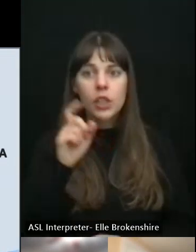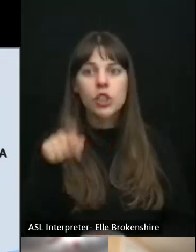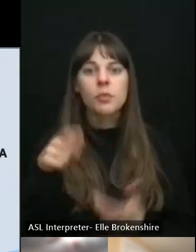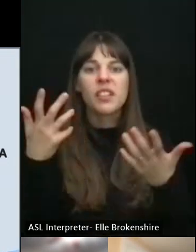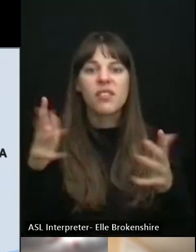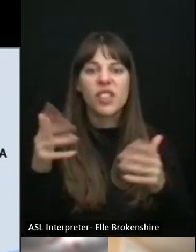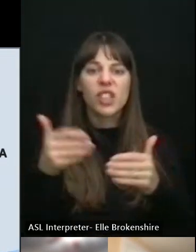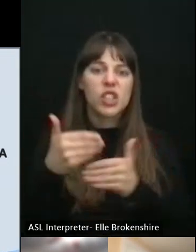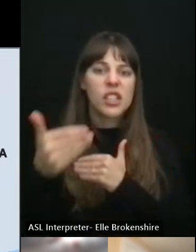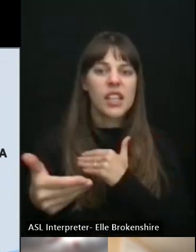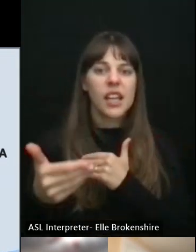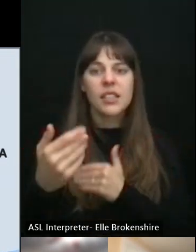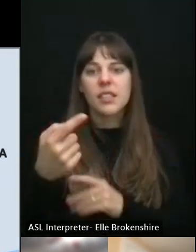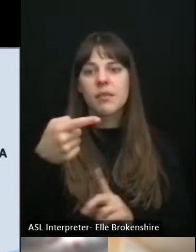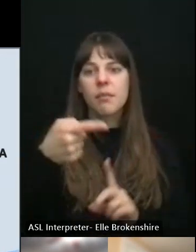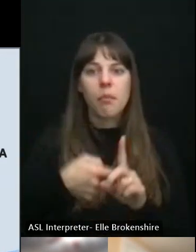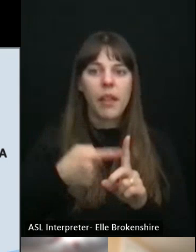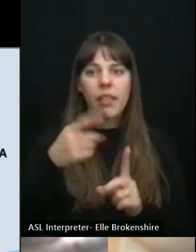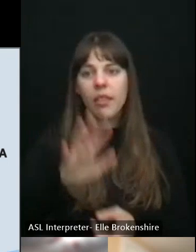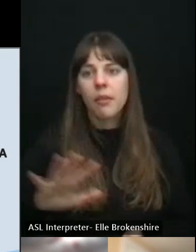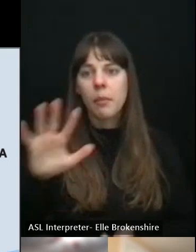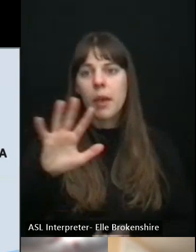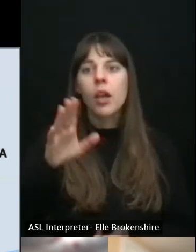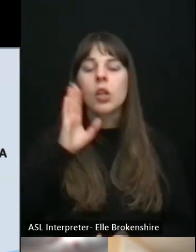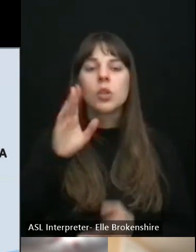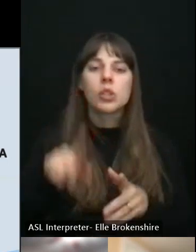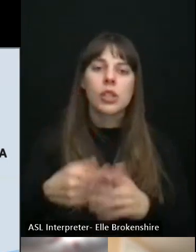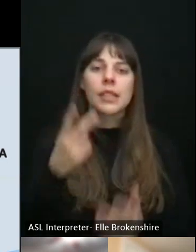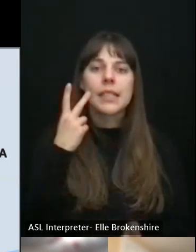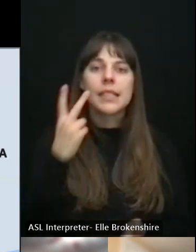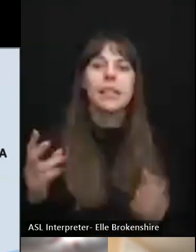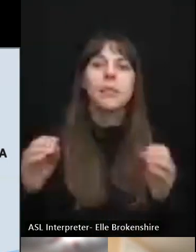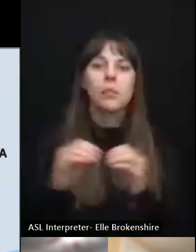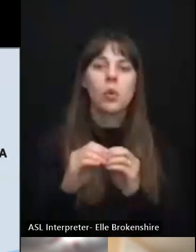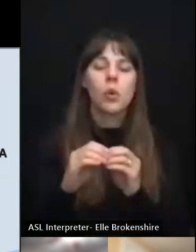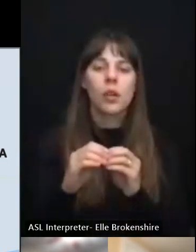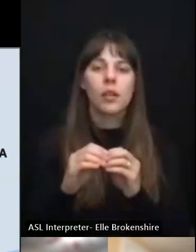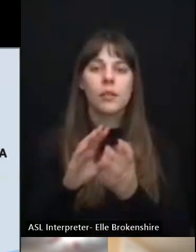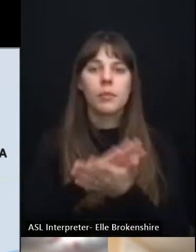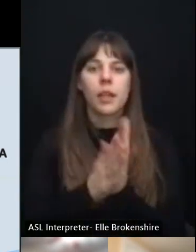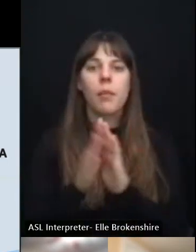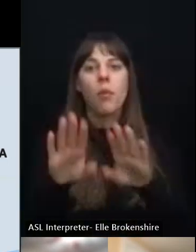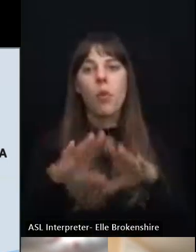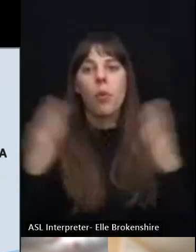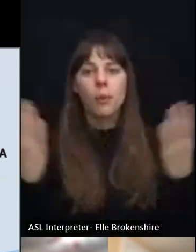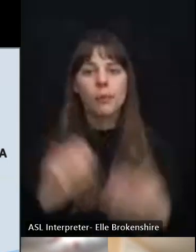next month or so. And you'll start to see more of that open up.